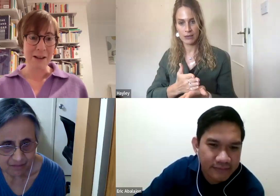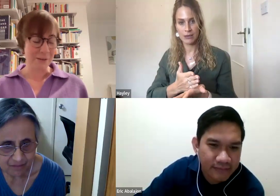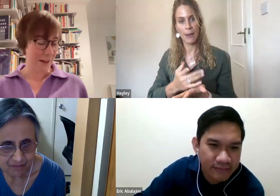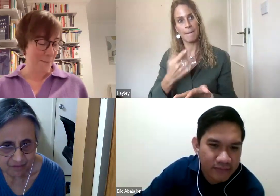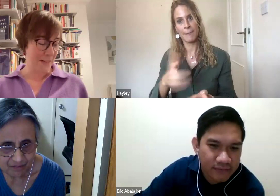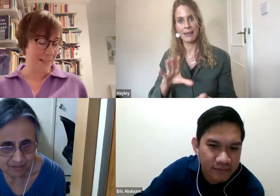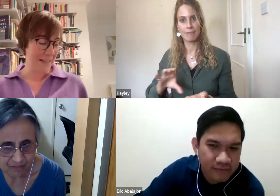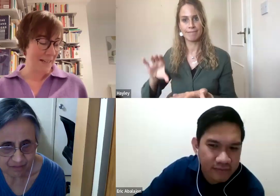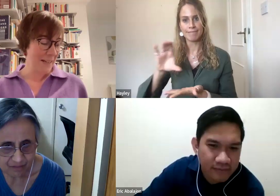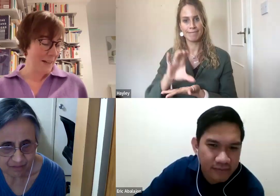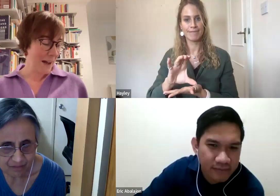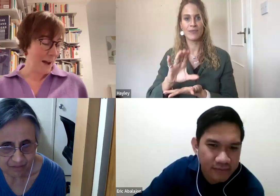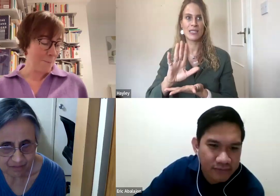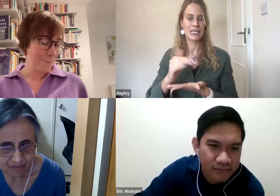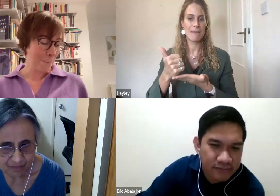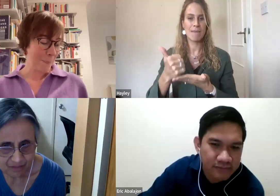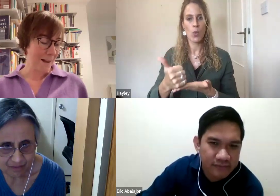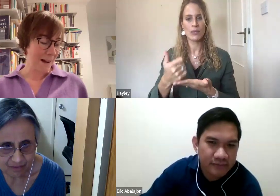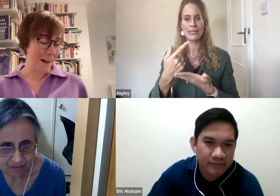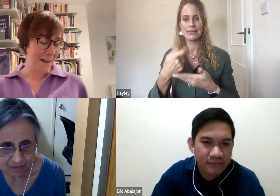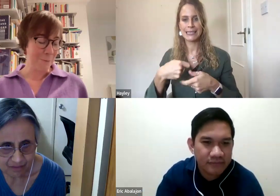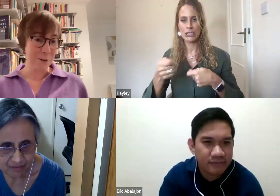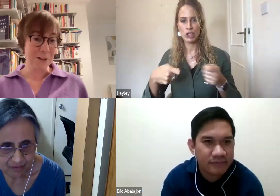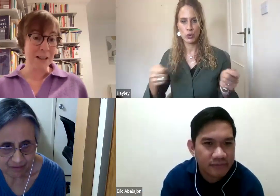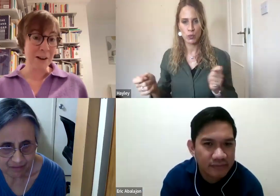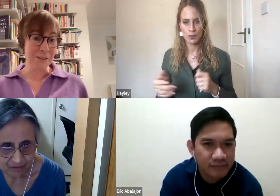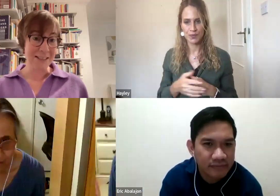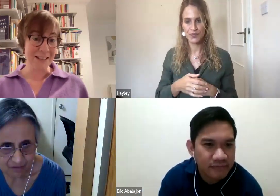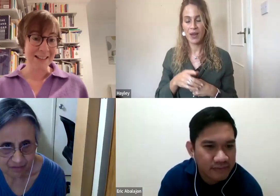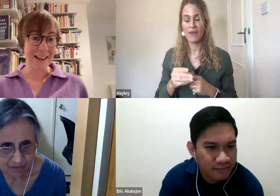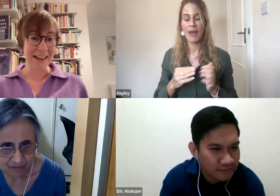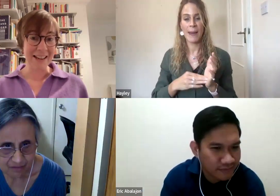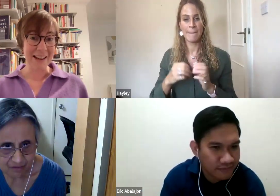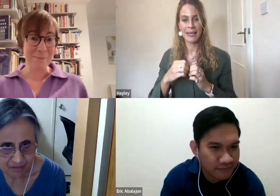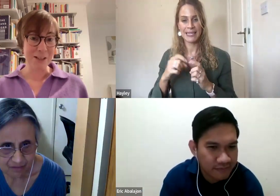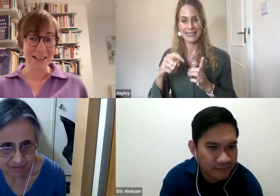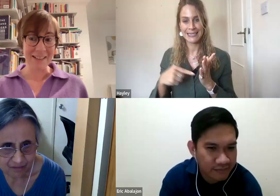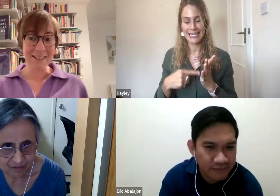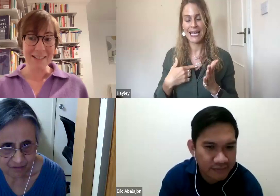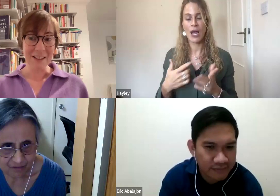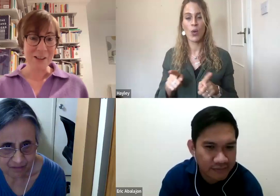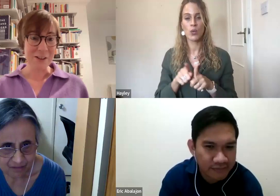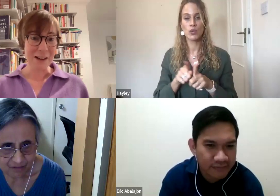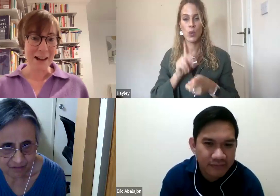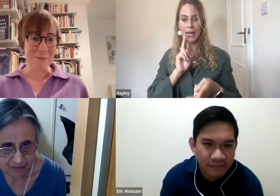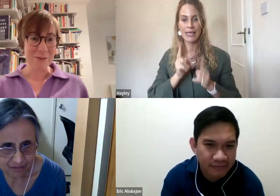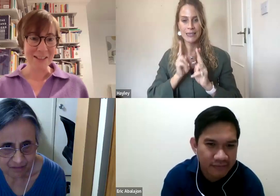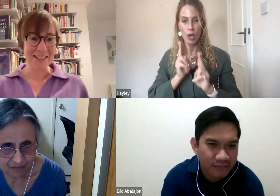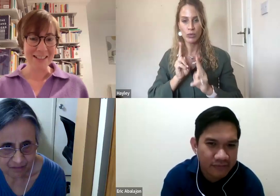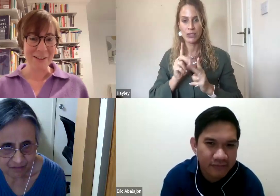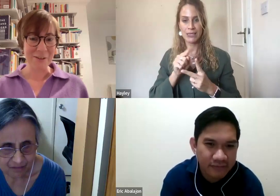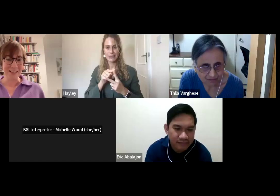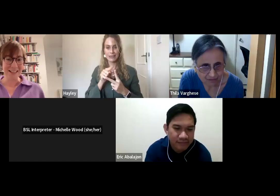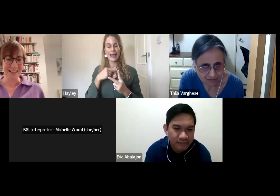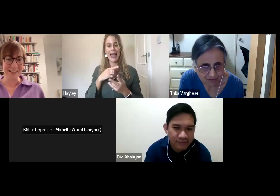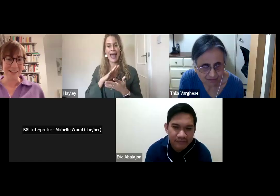issue of MPT. I would love to thank Hayley and Michelle, who have